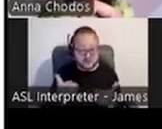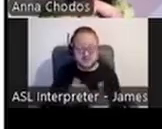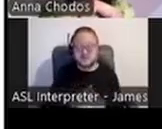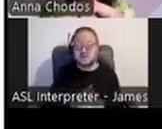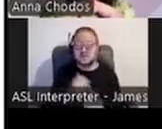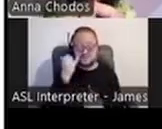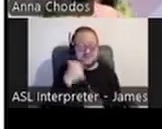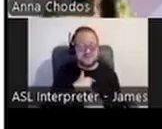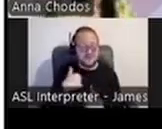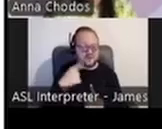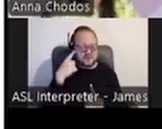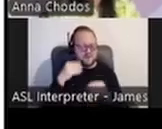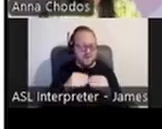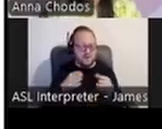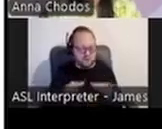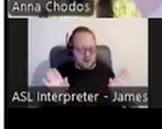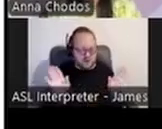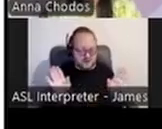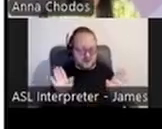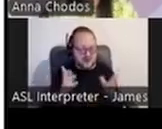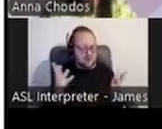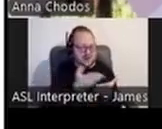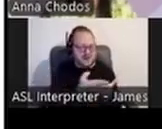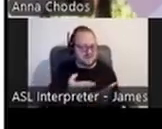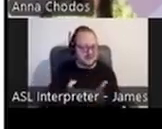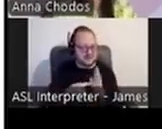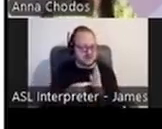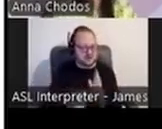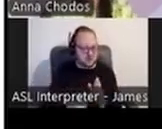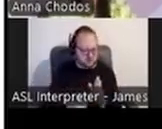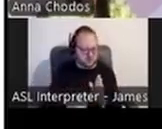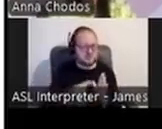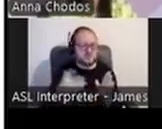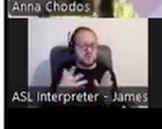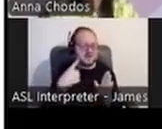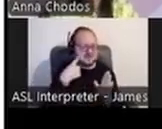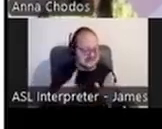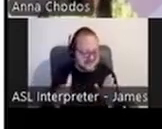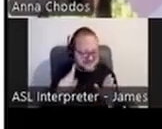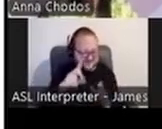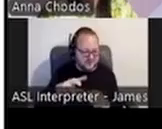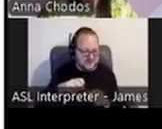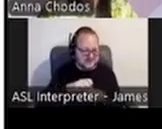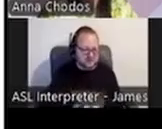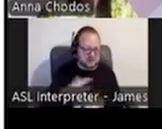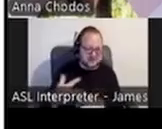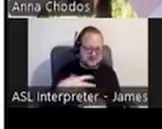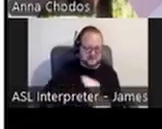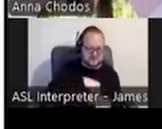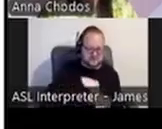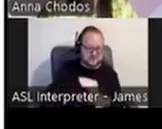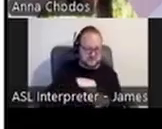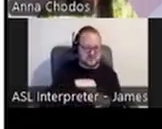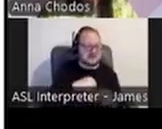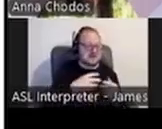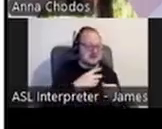shows around what does success for integrating family caregivers into care teams look like, the real indicators around that